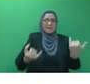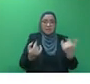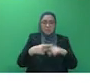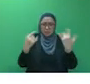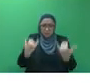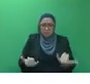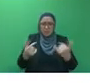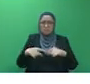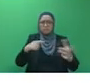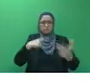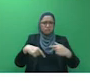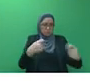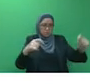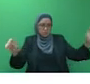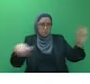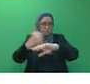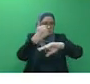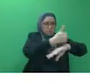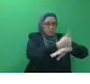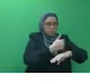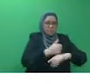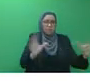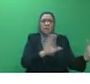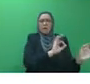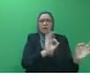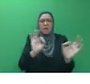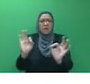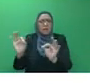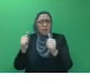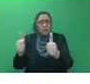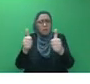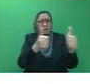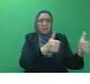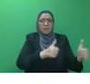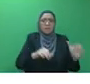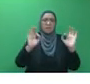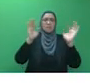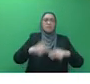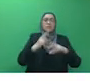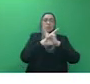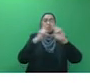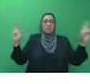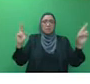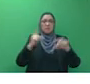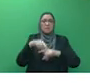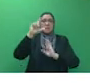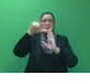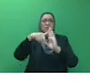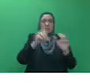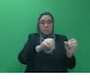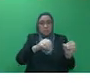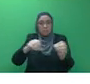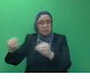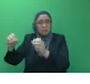set everything up we thought it was all good all go and then the the the organizer goes okay douglas is on in like 10 seconds boop and go